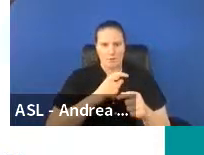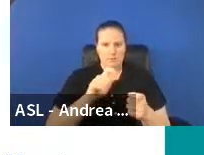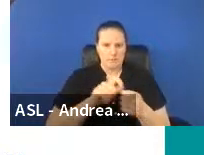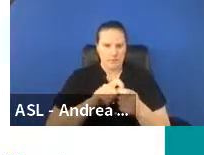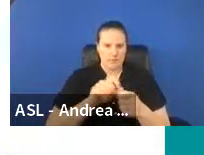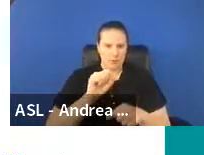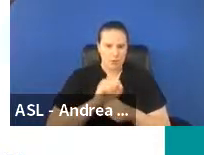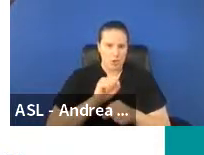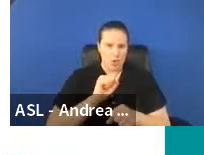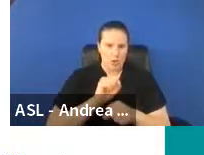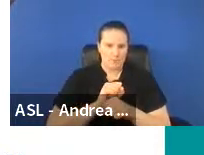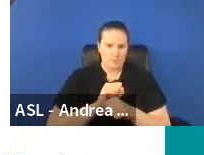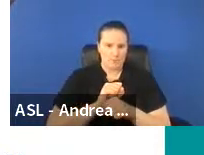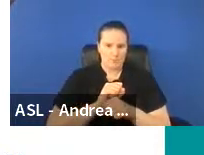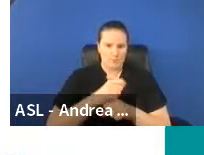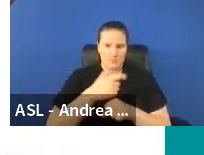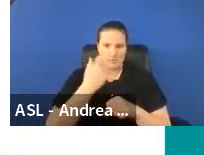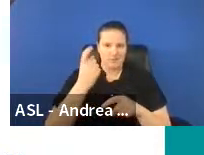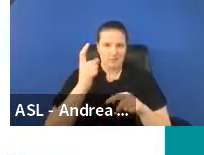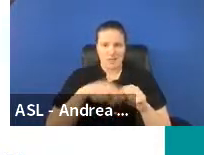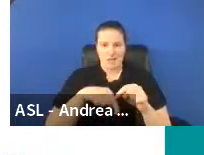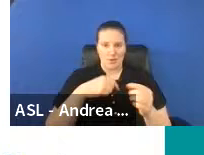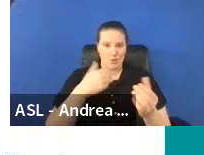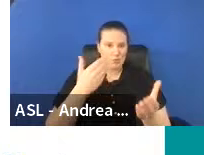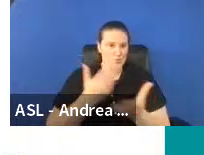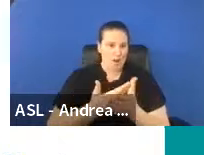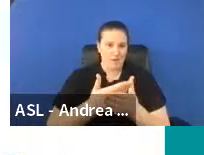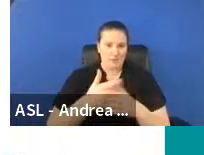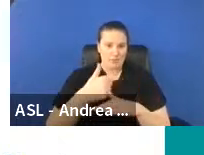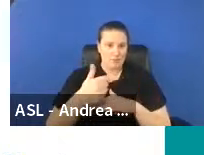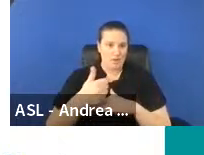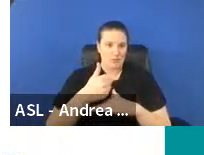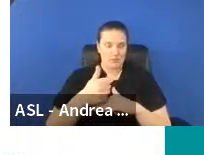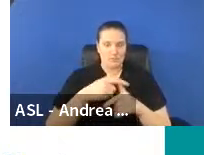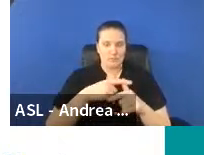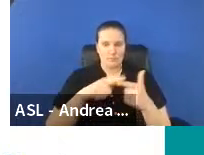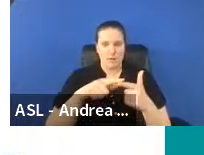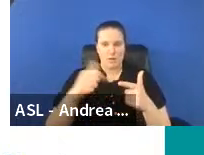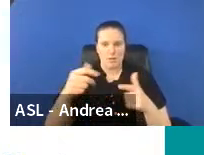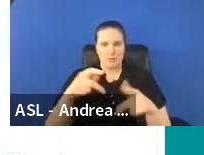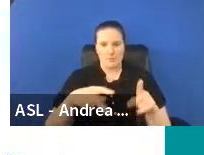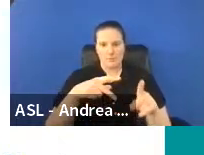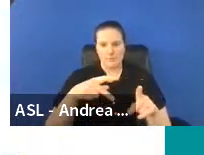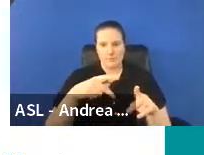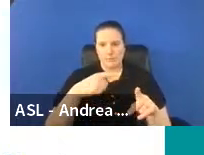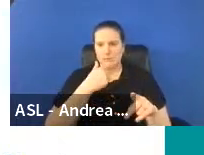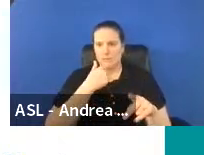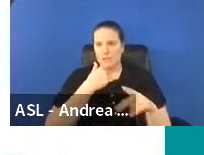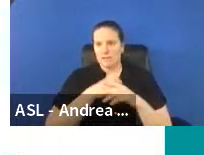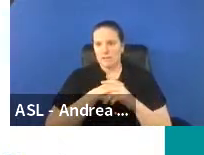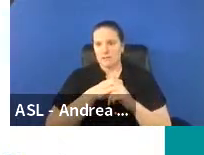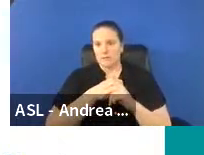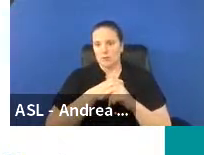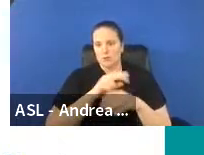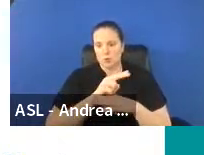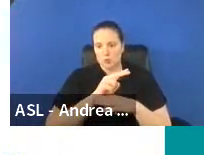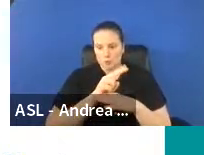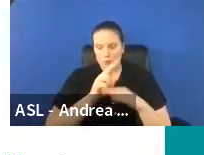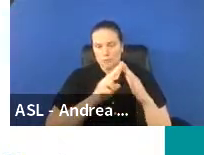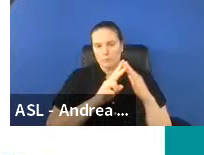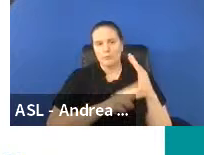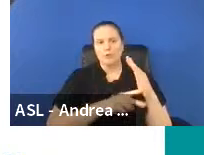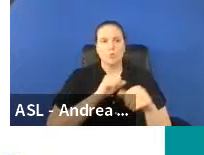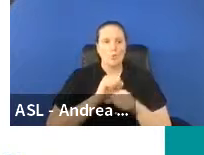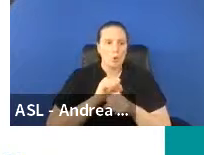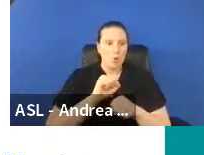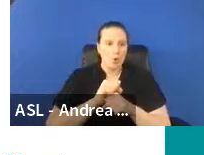or applying for certain jobs because they realized they couldn't get there via transit. Others stated that not only do they use the bridge for work purposes,